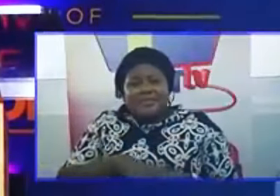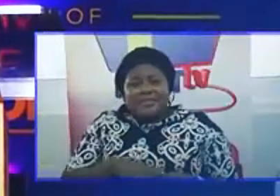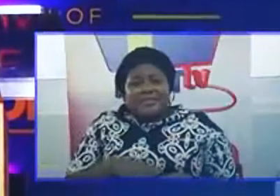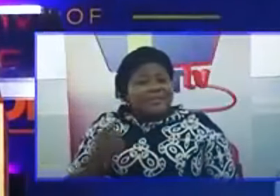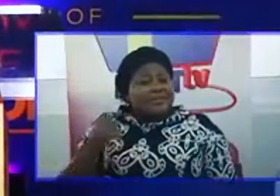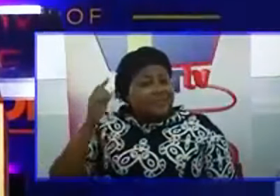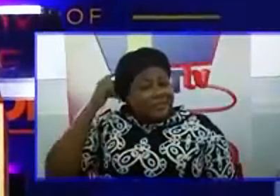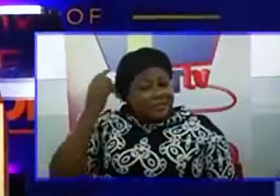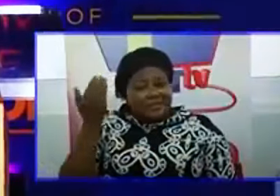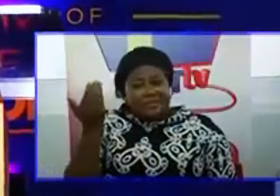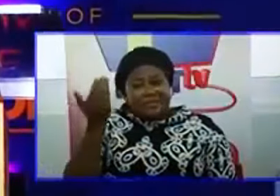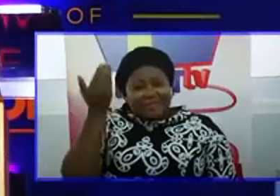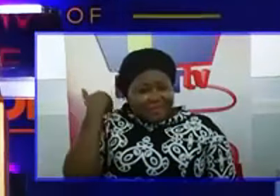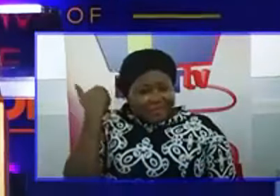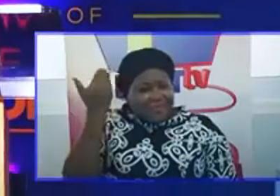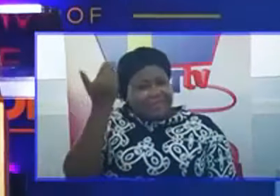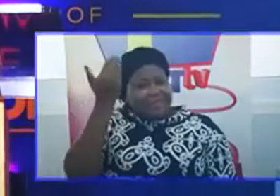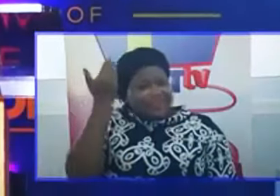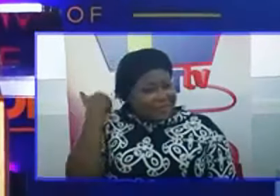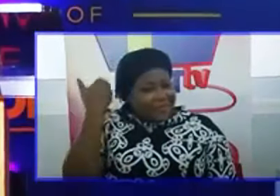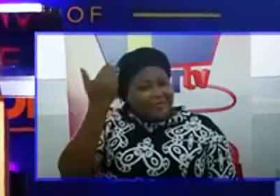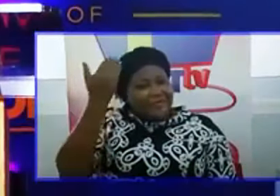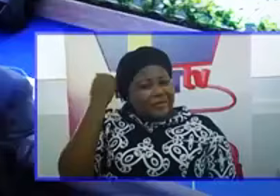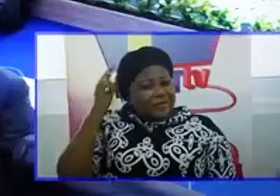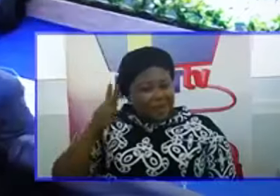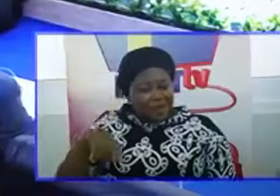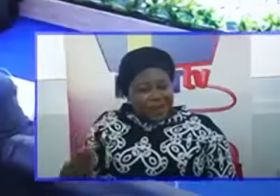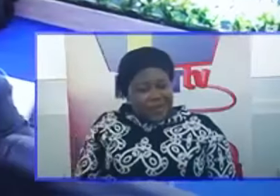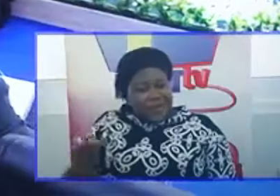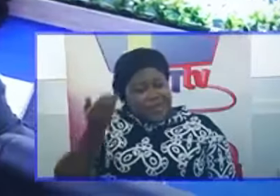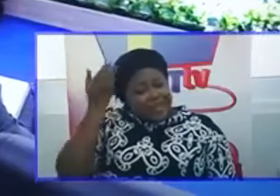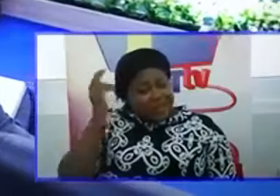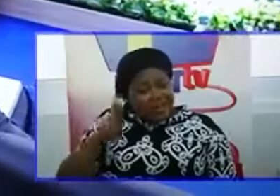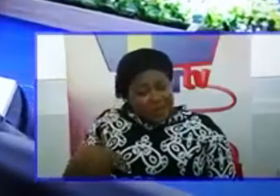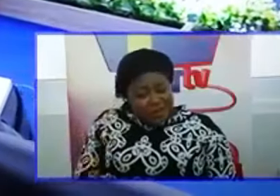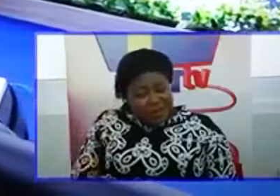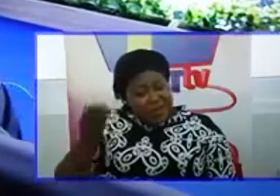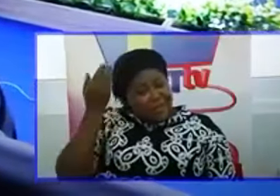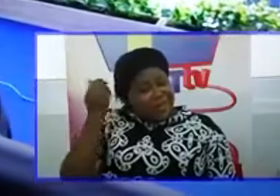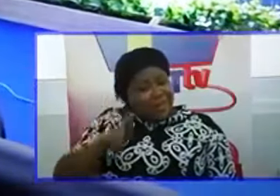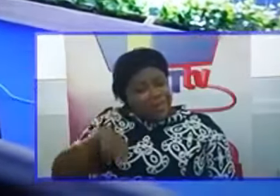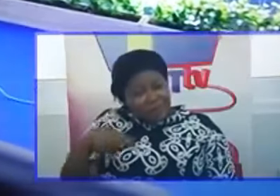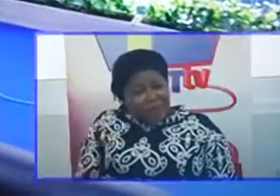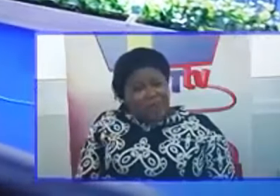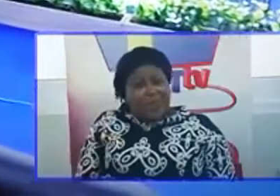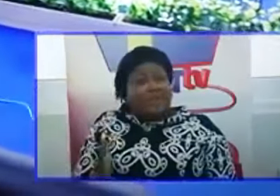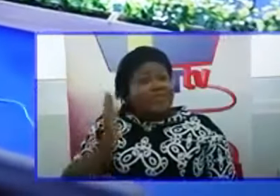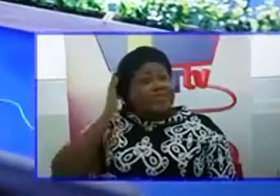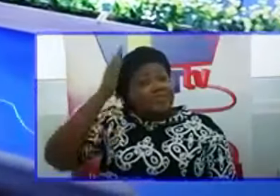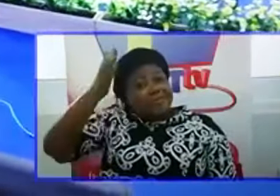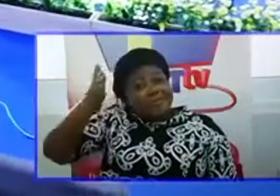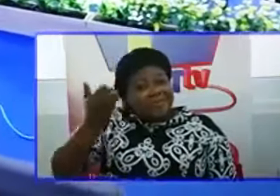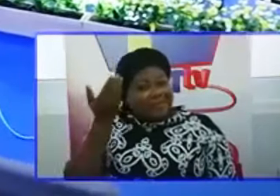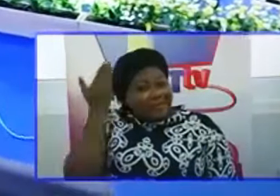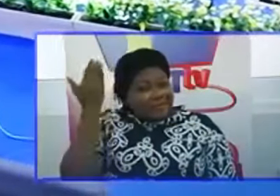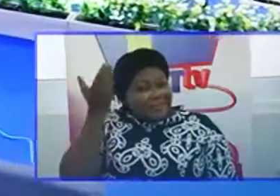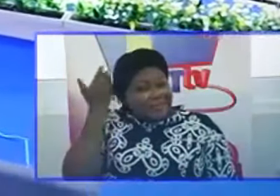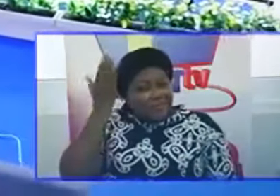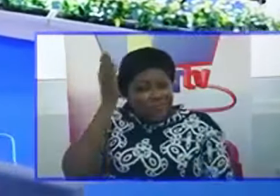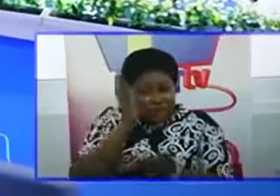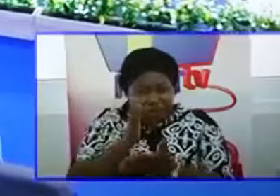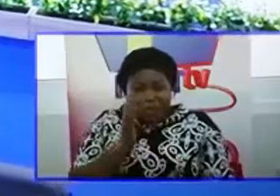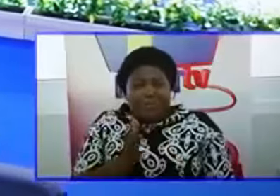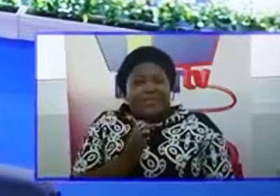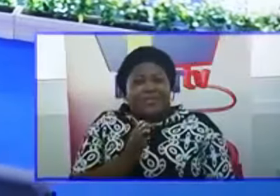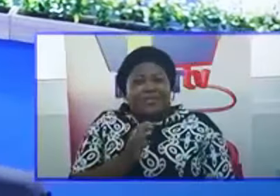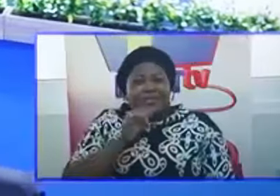comb, the more they fall. So he decided not to comb because they will be falling anyway. So you don't have to expedite that action.